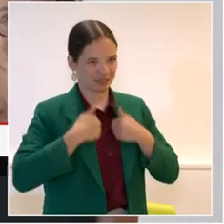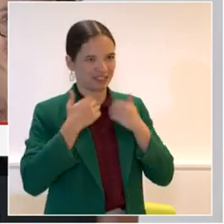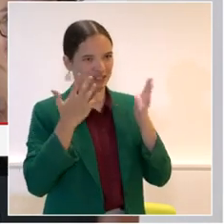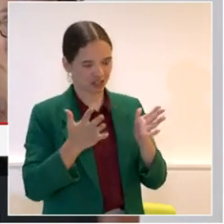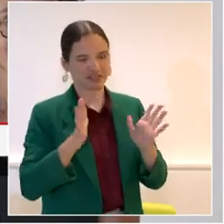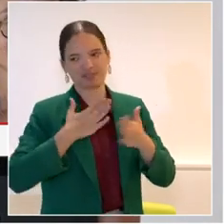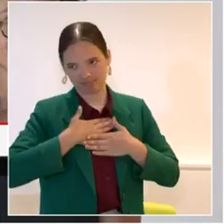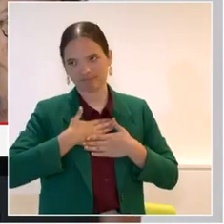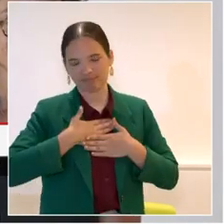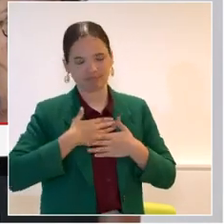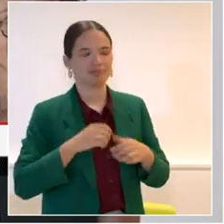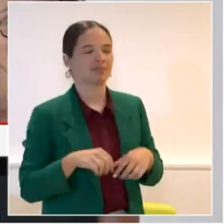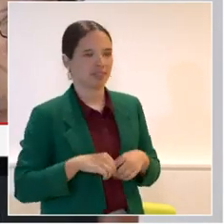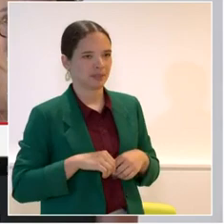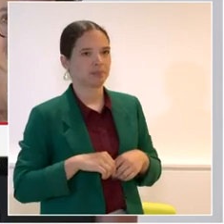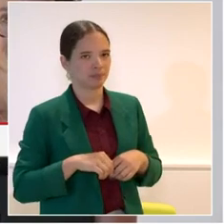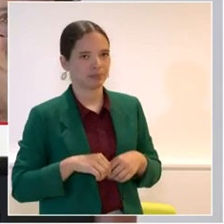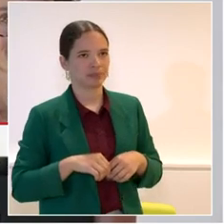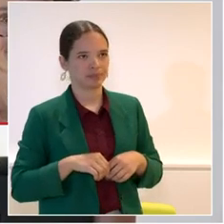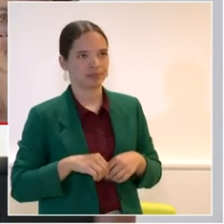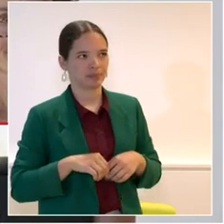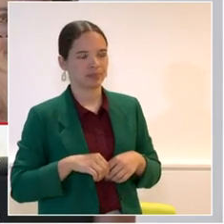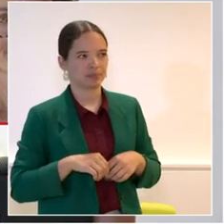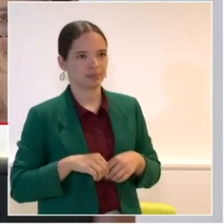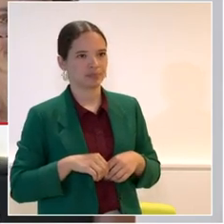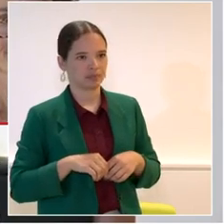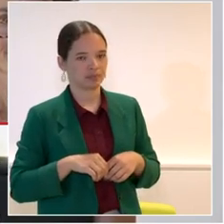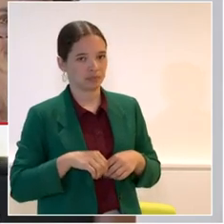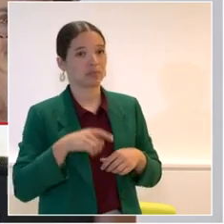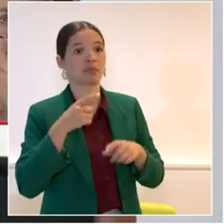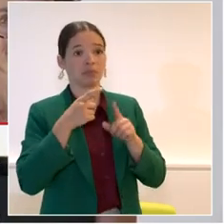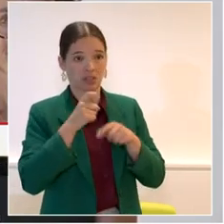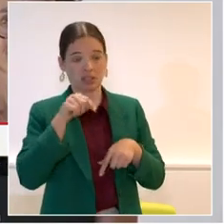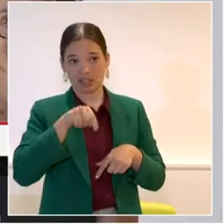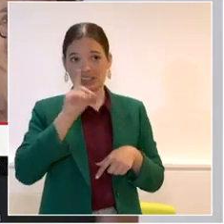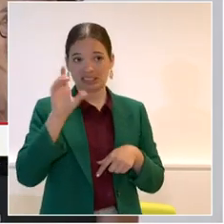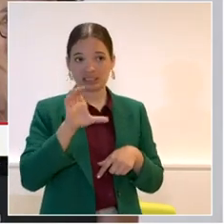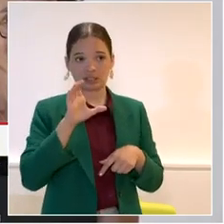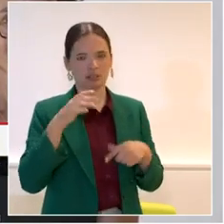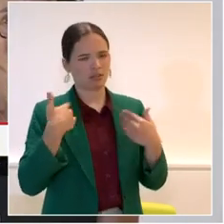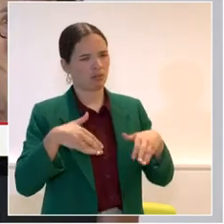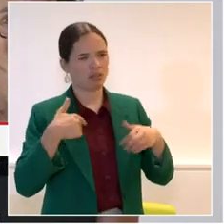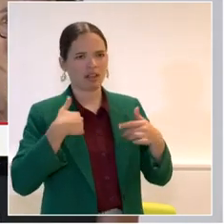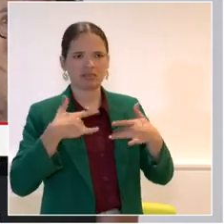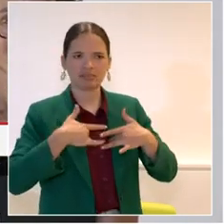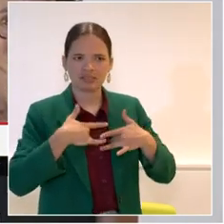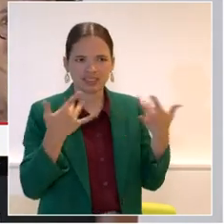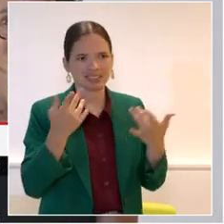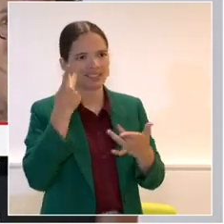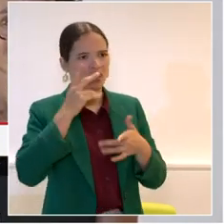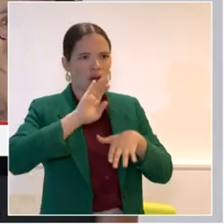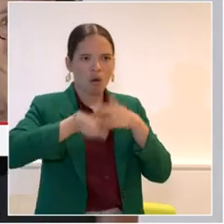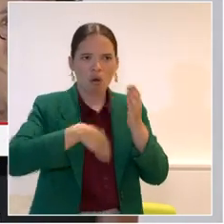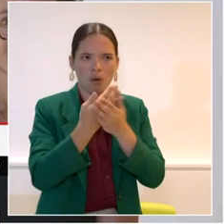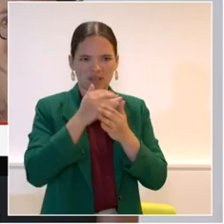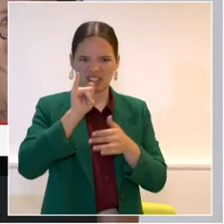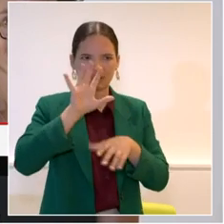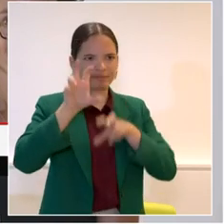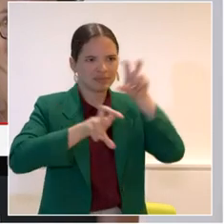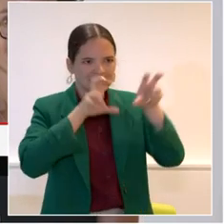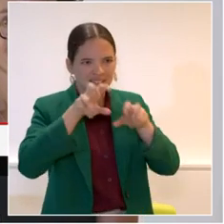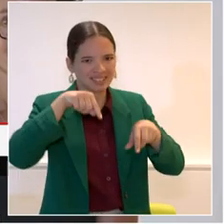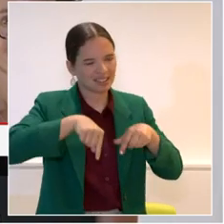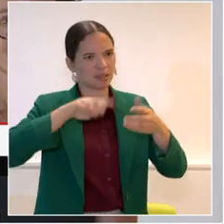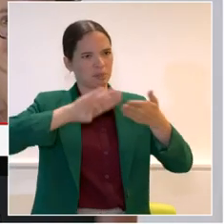as well. Being from D.C., I'm overjoyed to see that there's so much investments in the community going on, and there's so